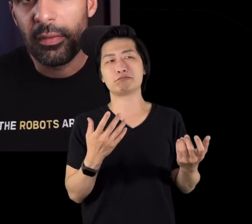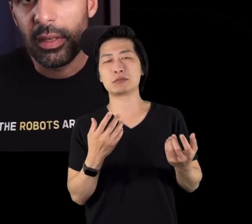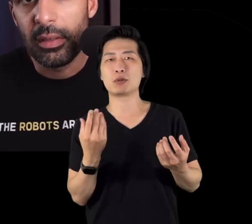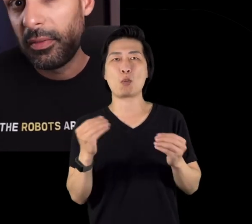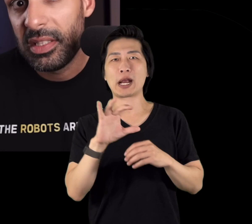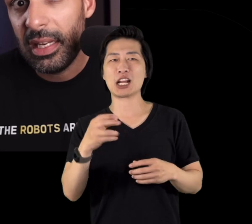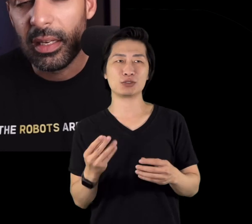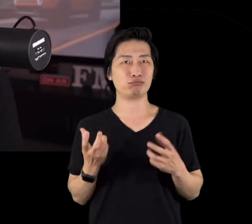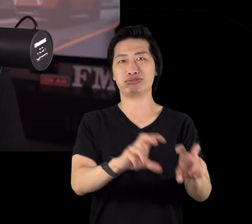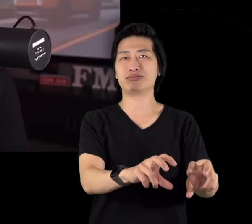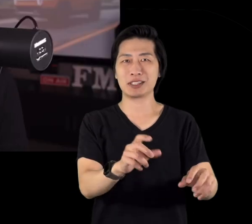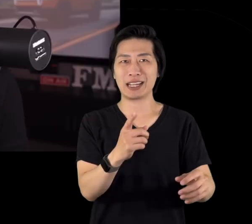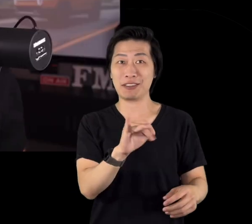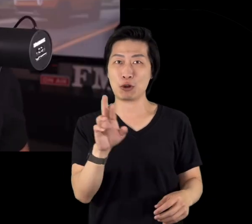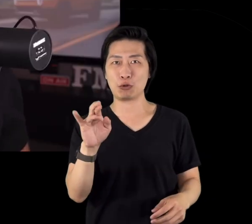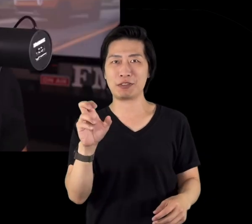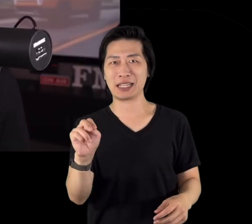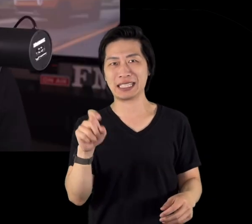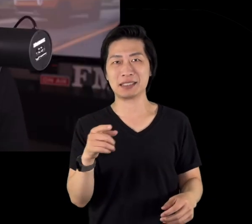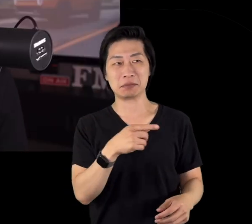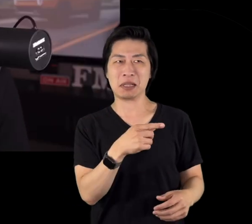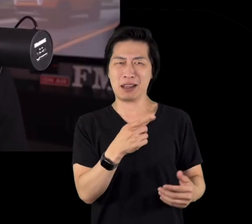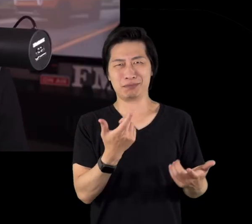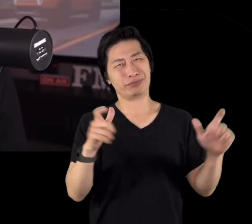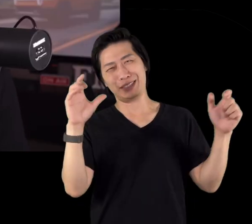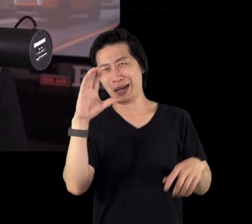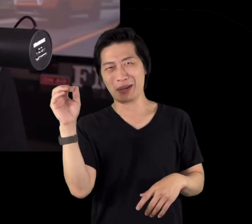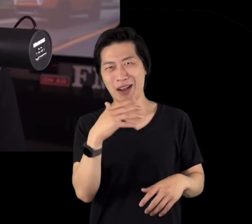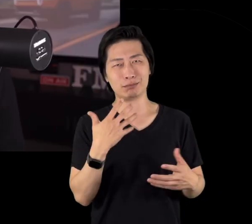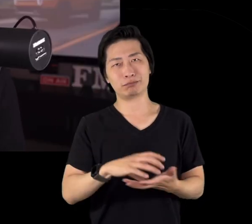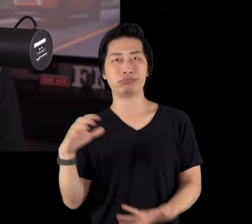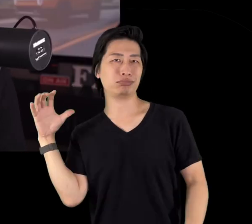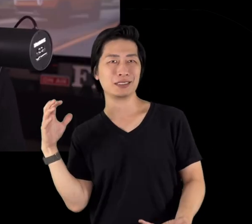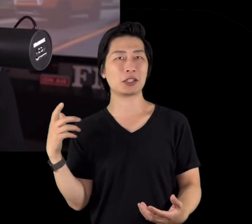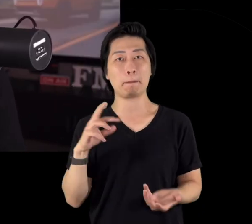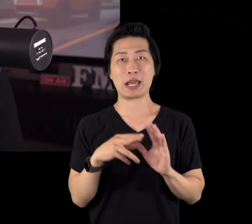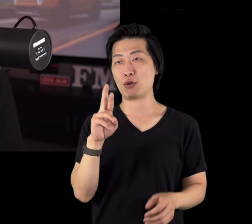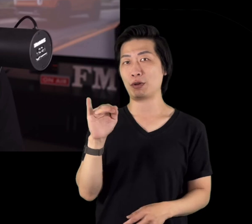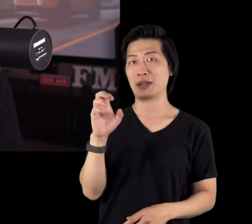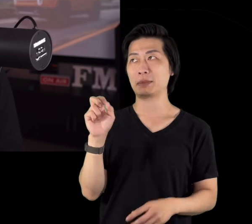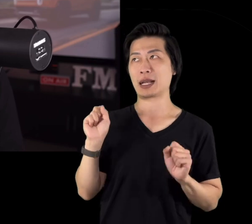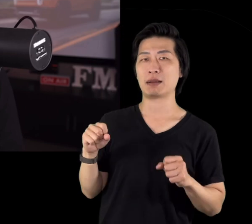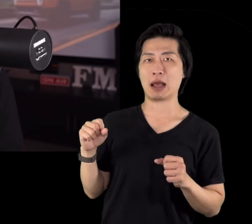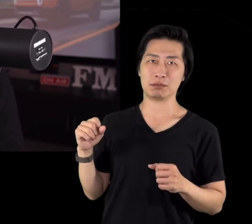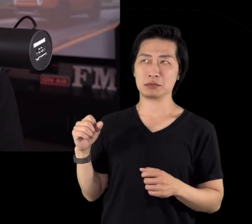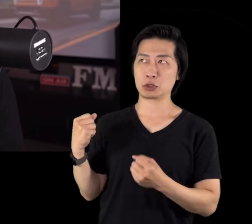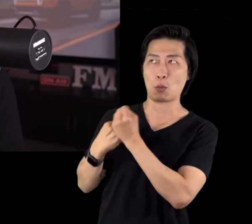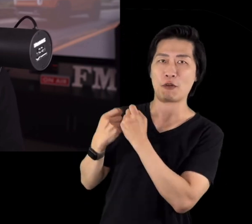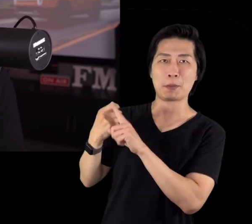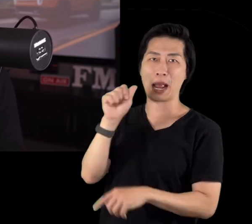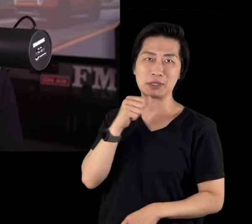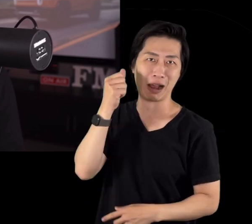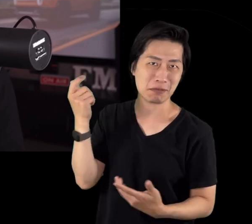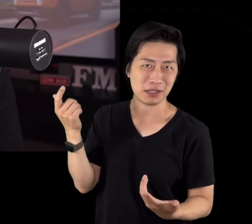if it's needed. Amazon is one of the largest companies in the world. They have a ton of cash. And so that's another thing Rivian has from a beneficial